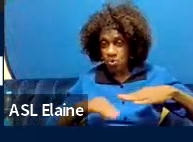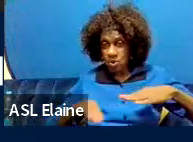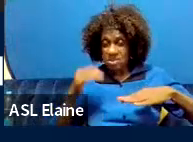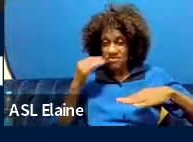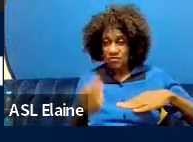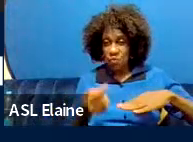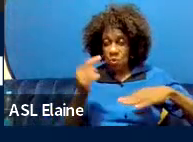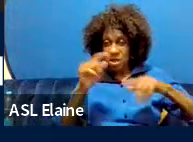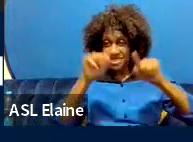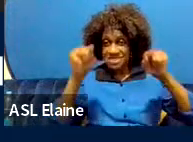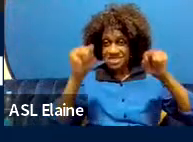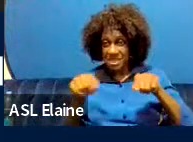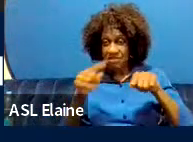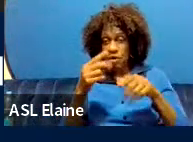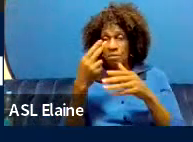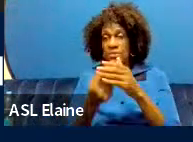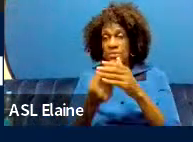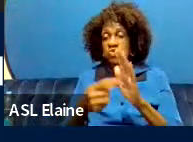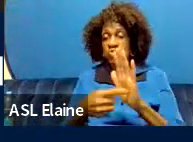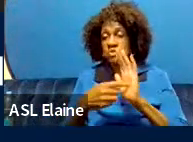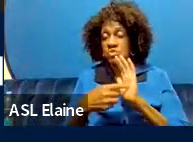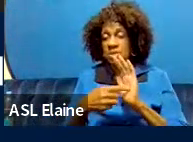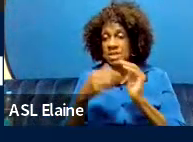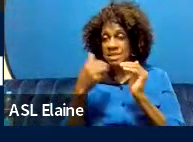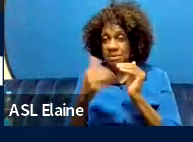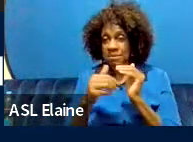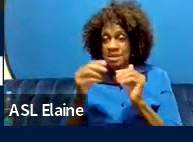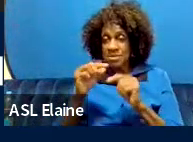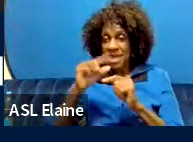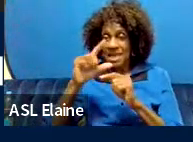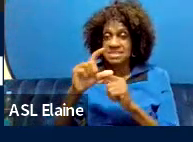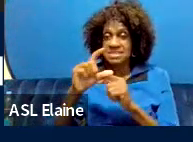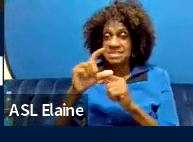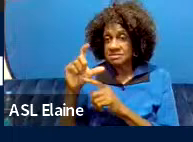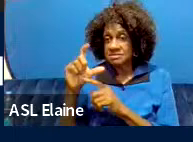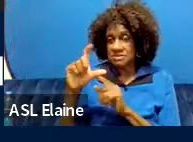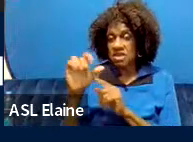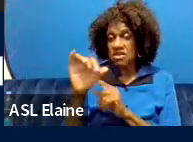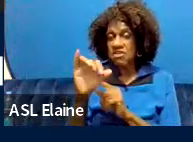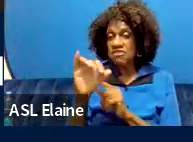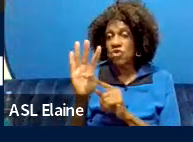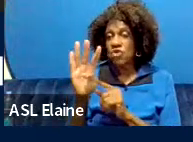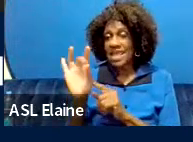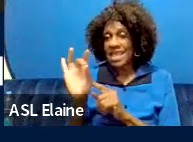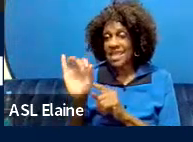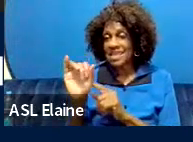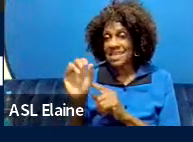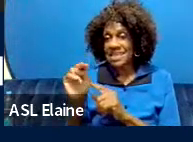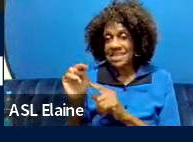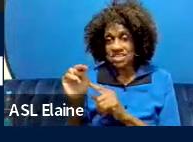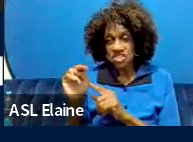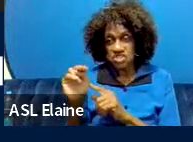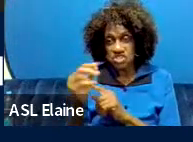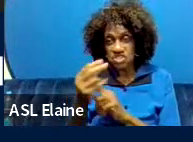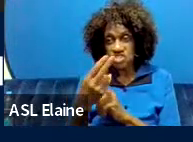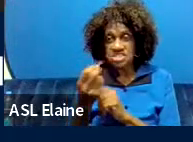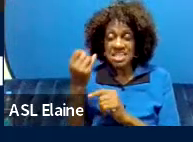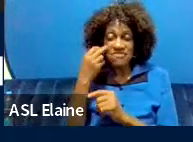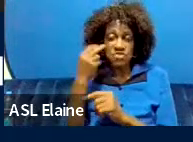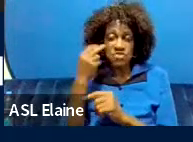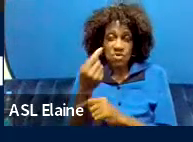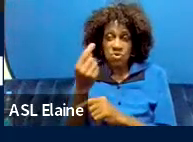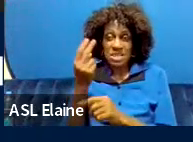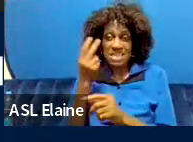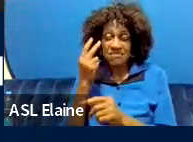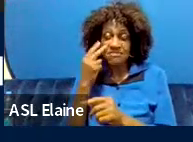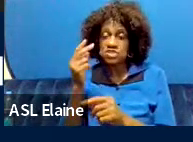sign meeting both of the requirements, your minimum height is going to be 48 inches. But if you have a just visual sign,